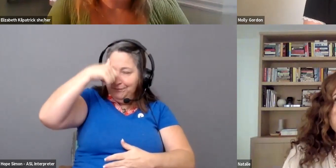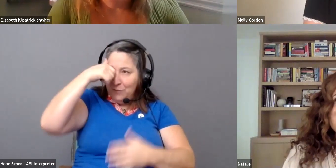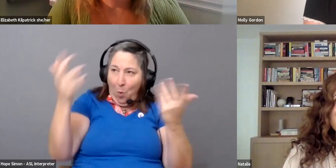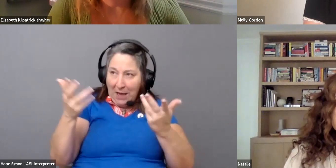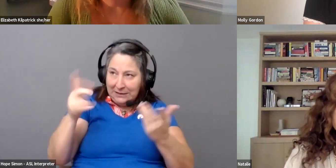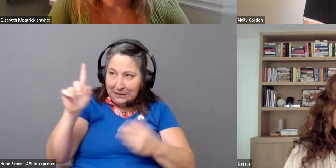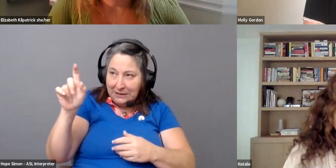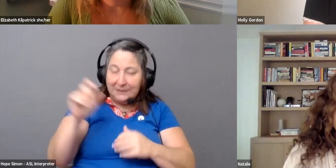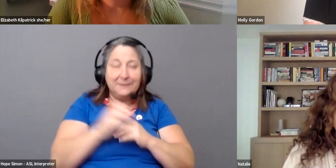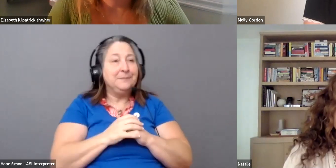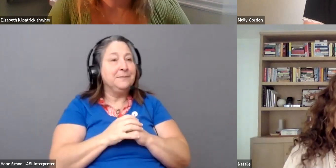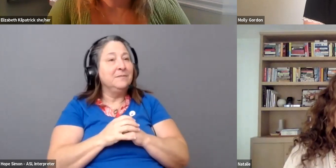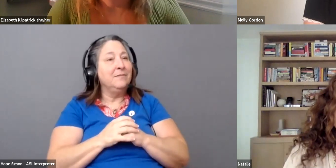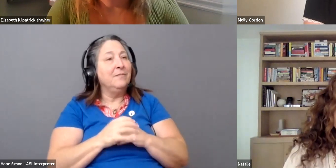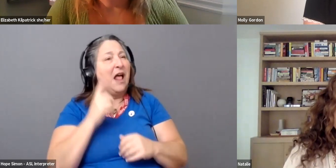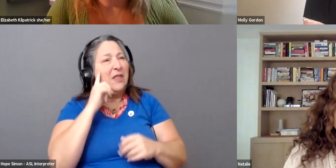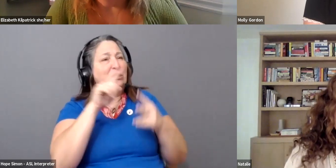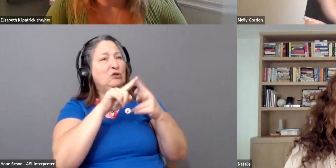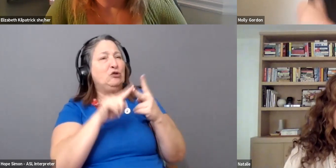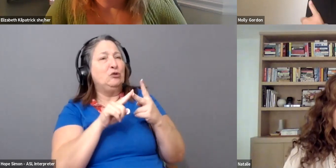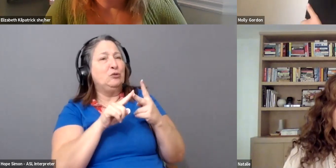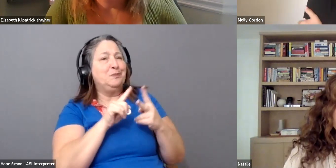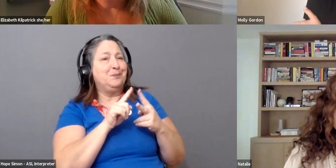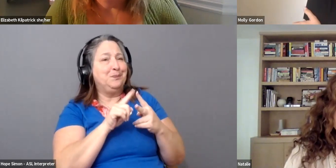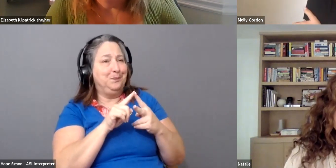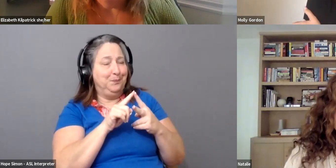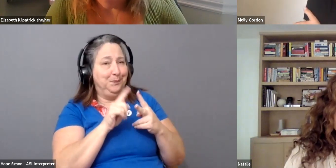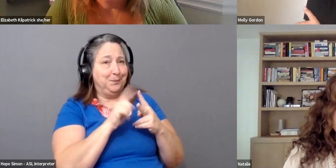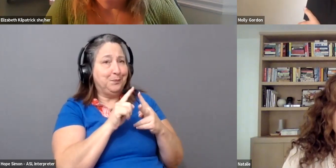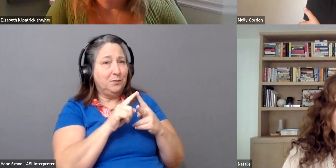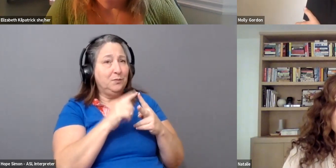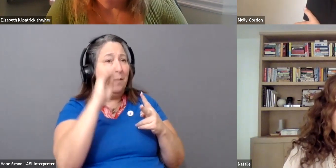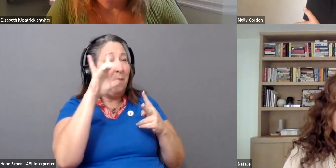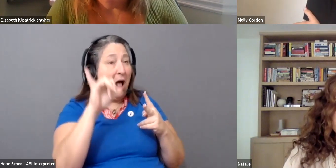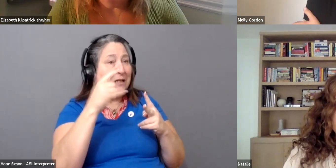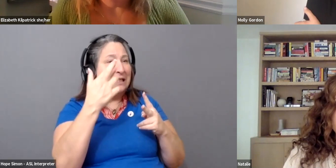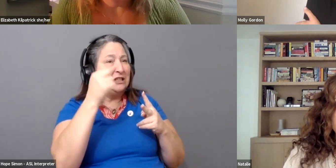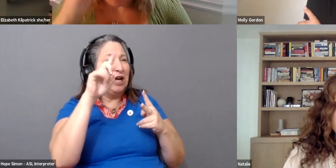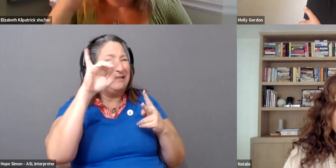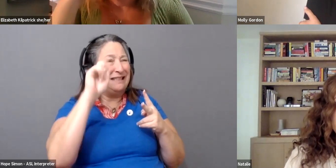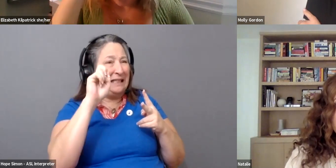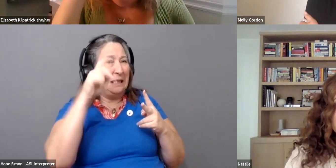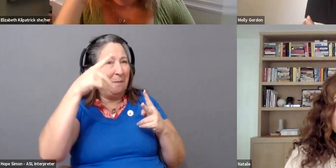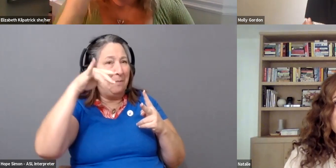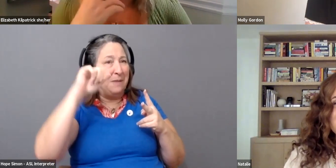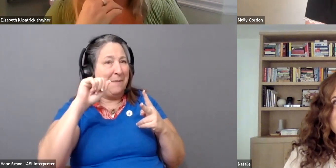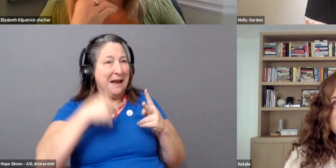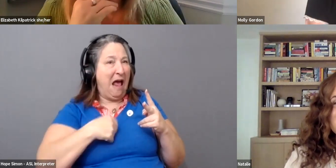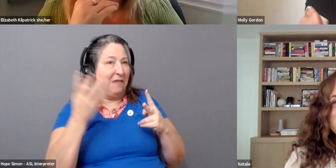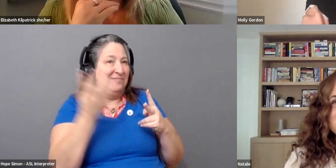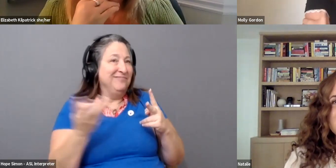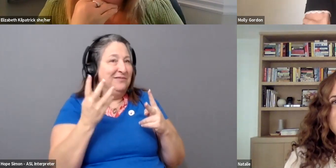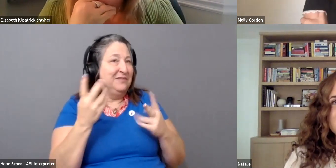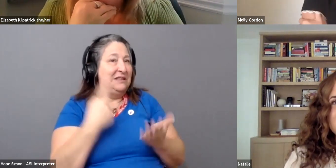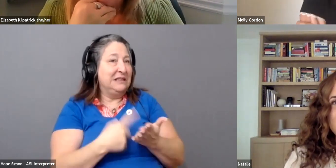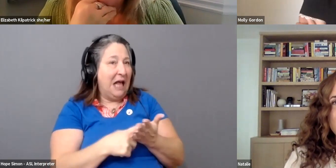You know, I think there's kind of two things. One of the things that Molly and Geraldine and Pippa and I have really talked about, and like Molly can sort of speak to this too,